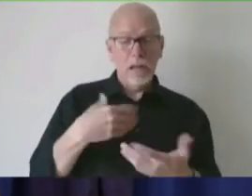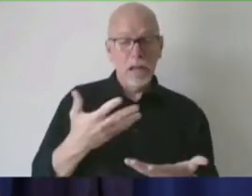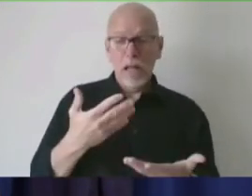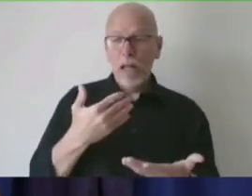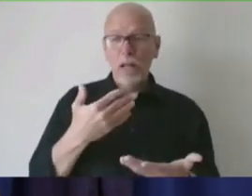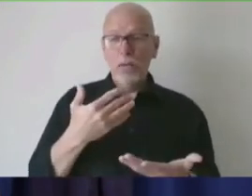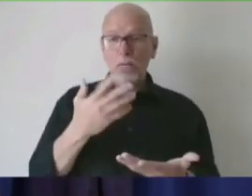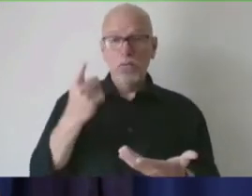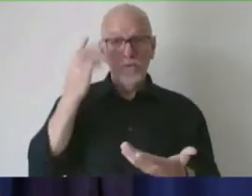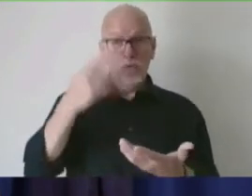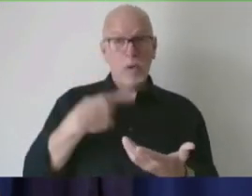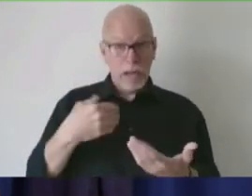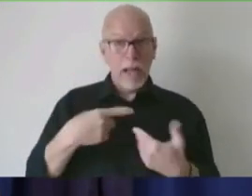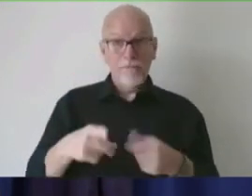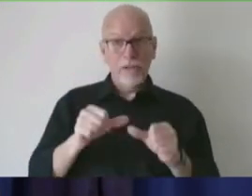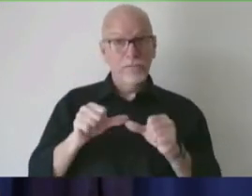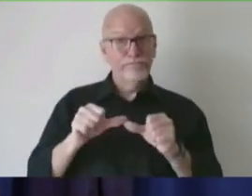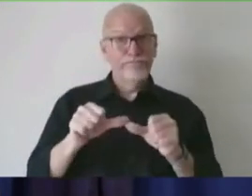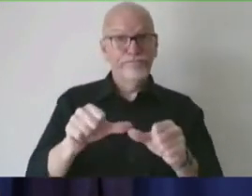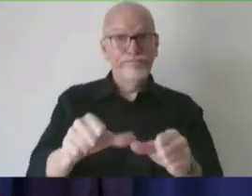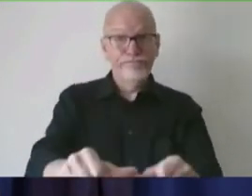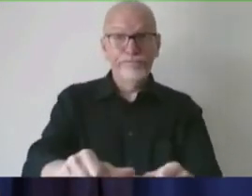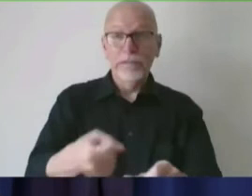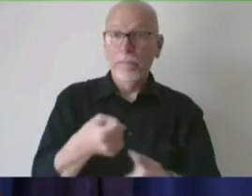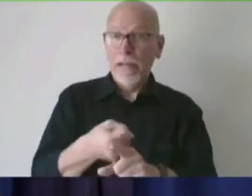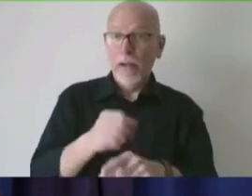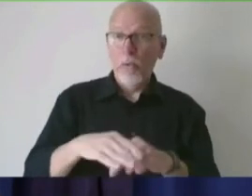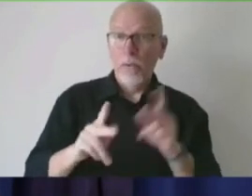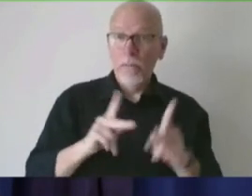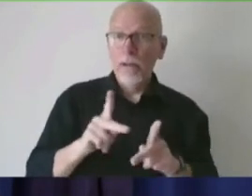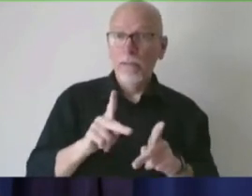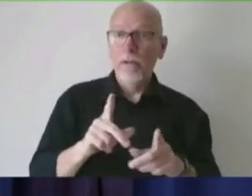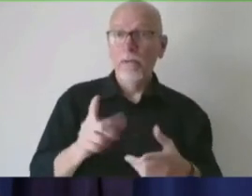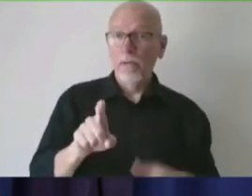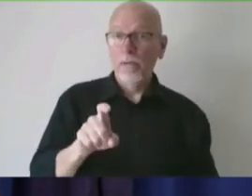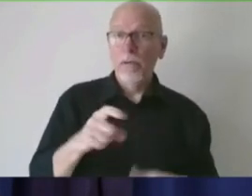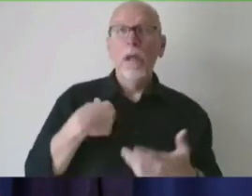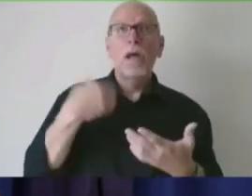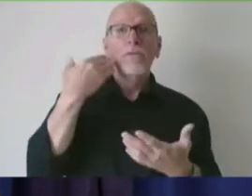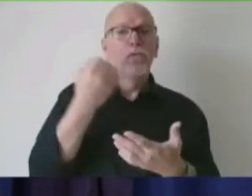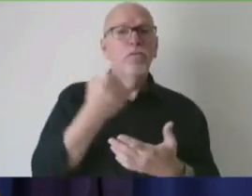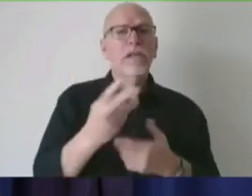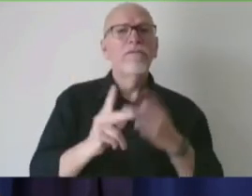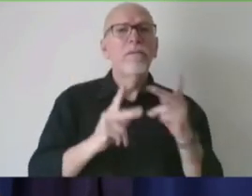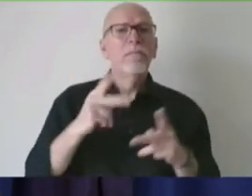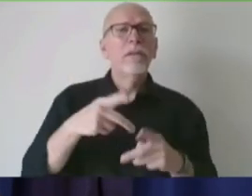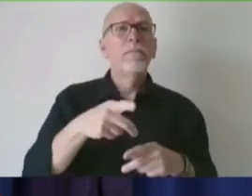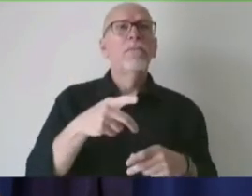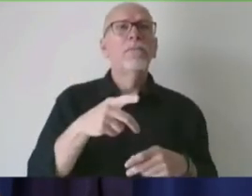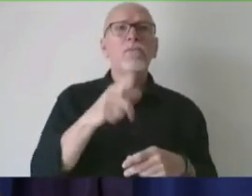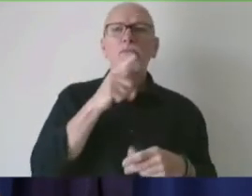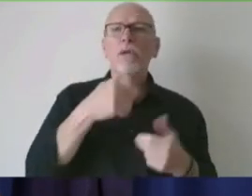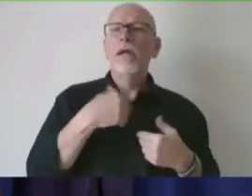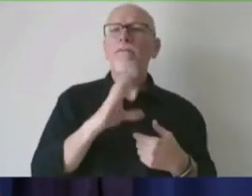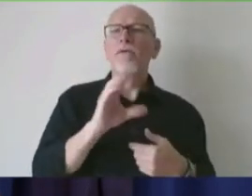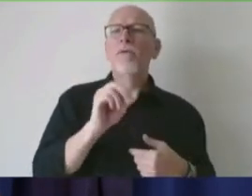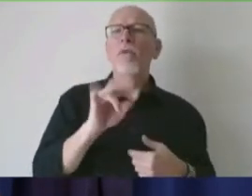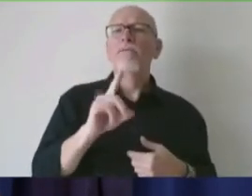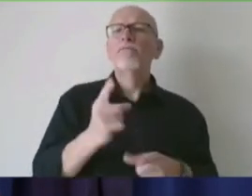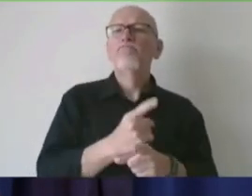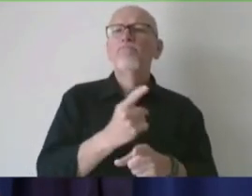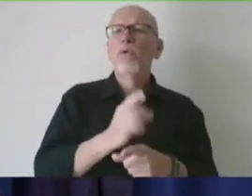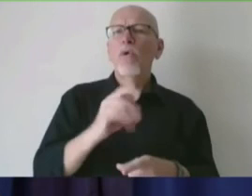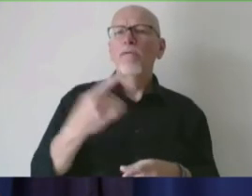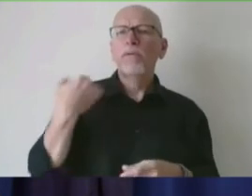see if that is having those same sort of effects on people? I know of several people who had the virus and are